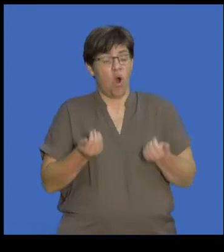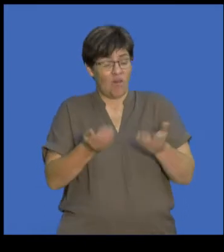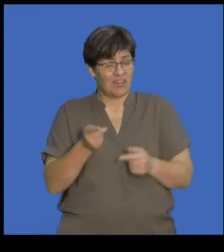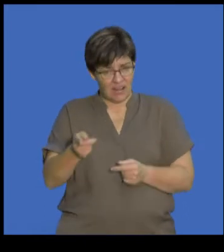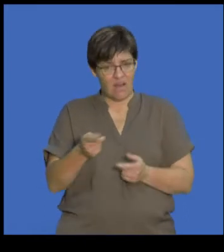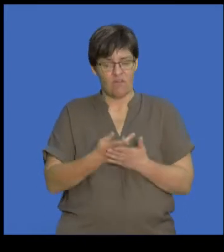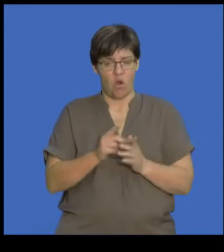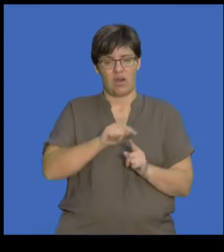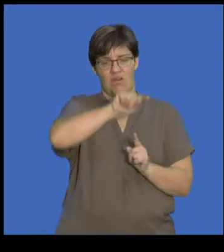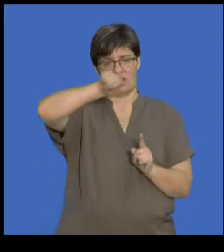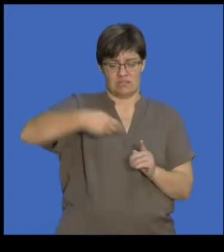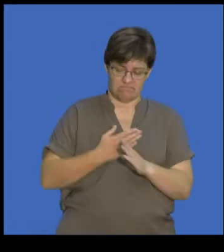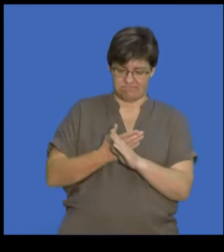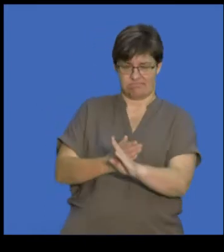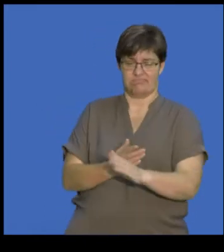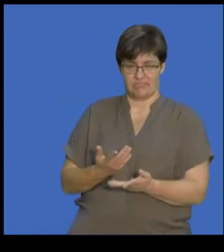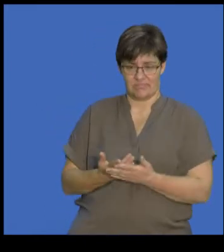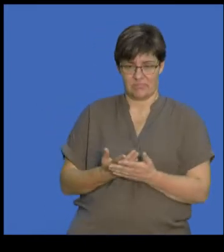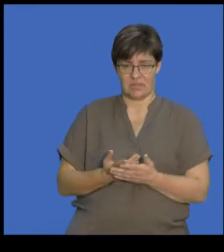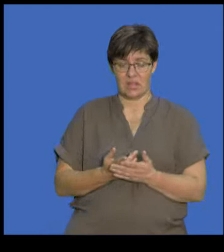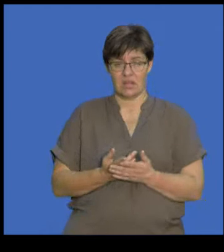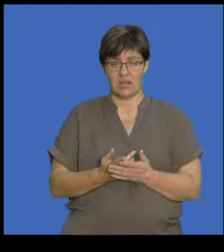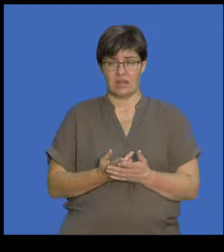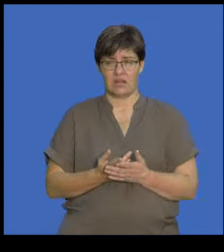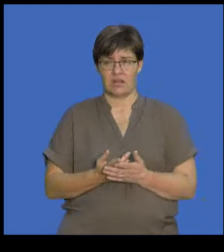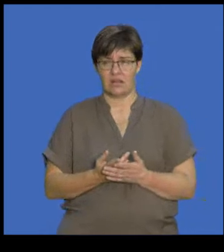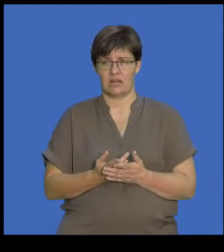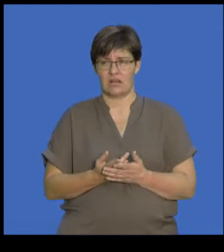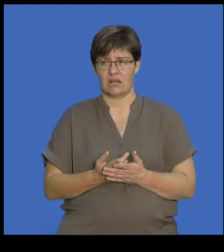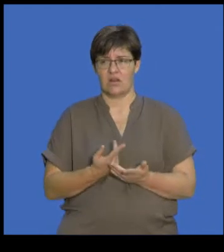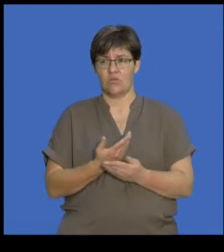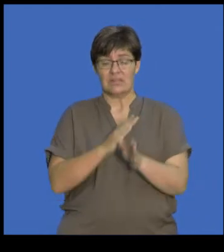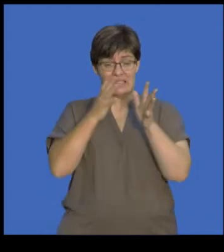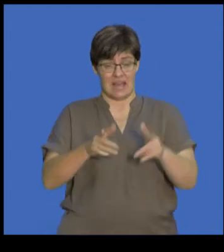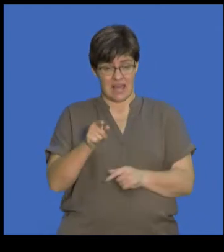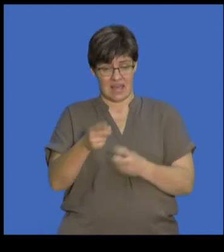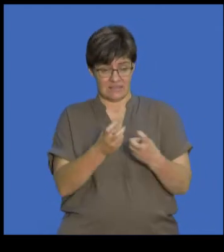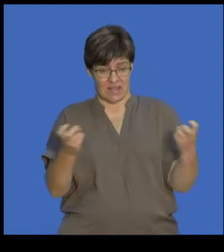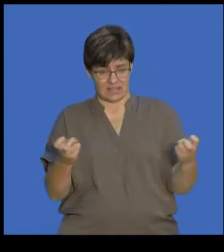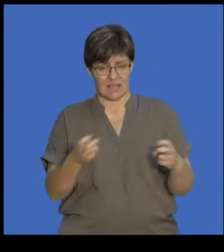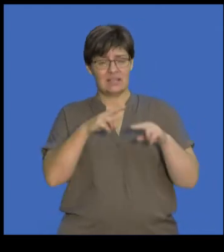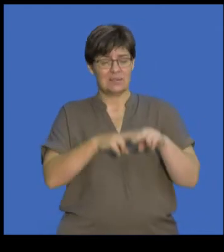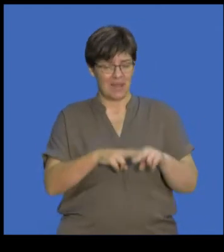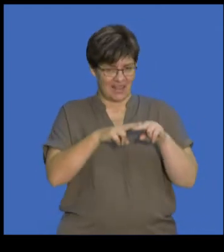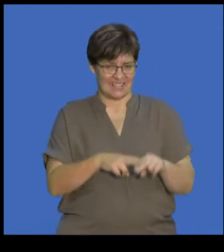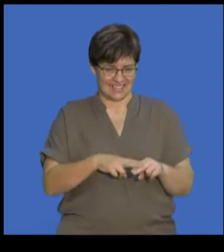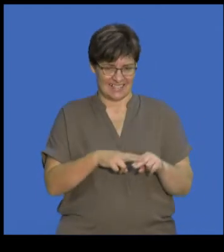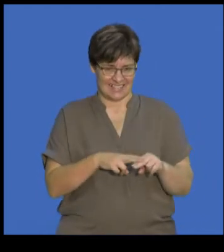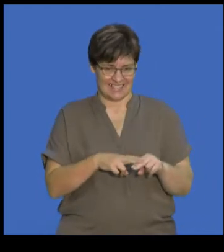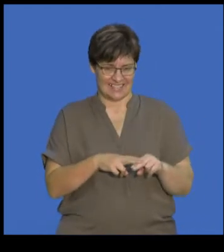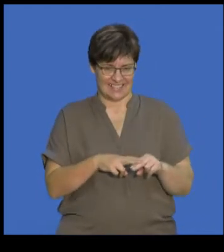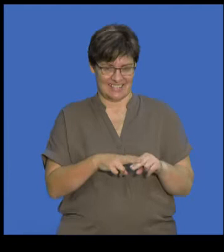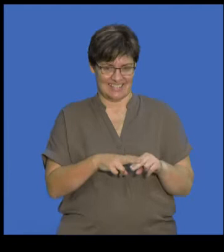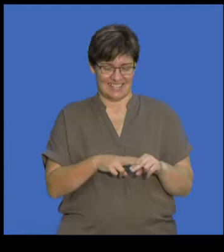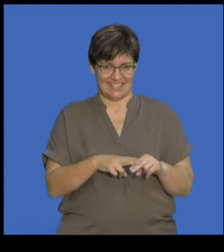to current, okay? So in a resistor, the resistance is dependent on the type of or